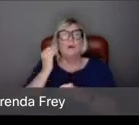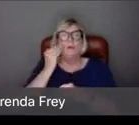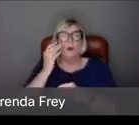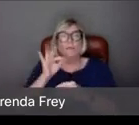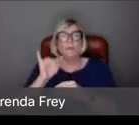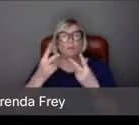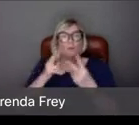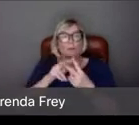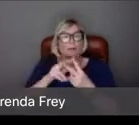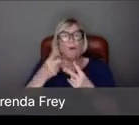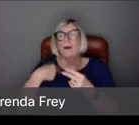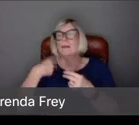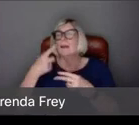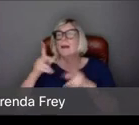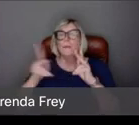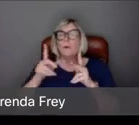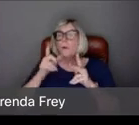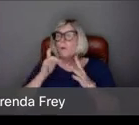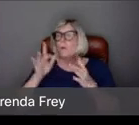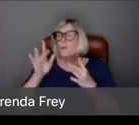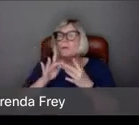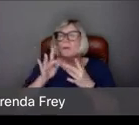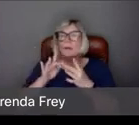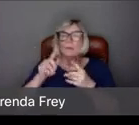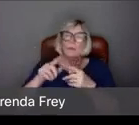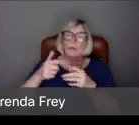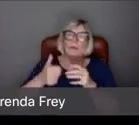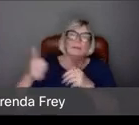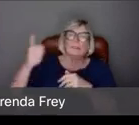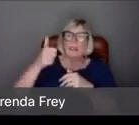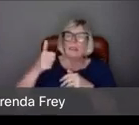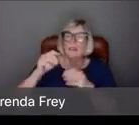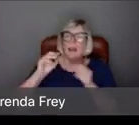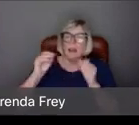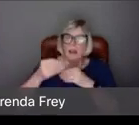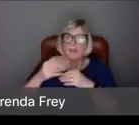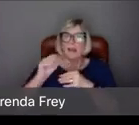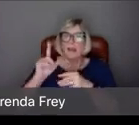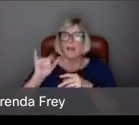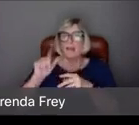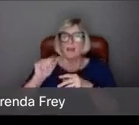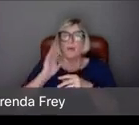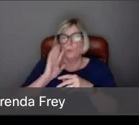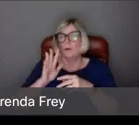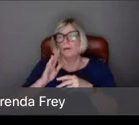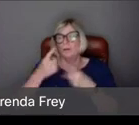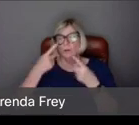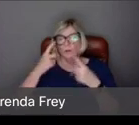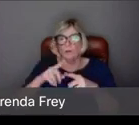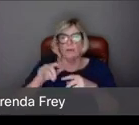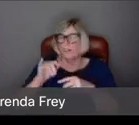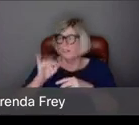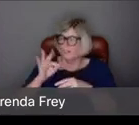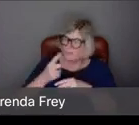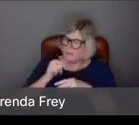always tell constituents that reach out to the executive's office, and I'm sure Lila will echo this, is if there's something that just doesn't